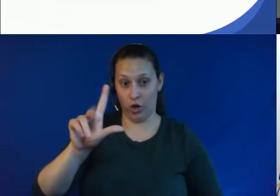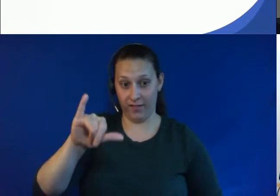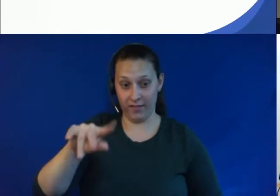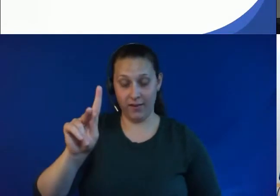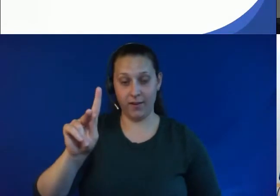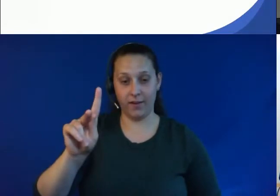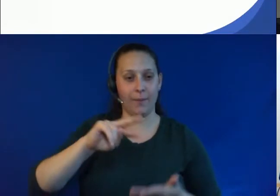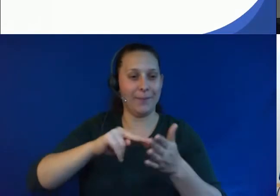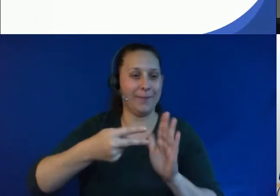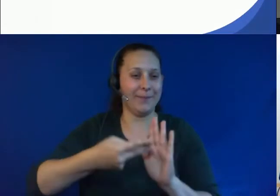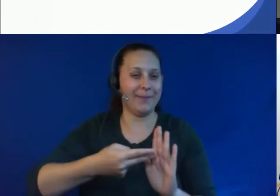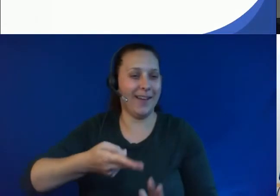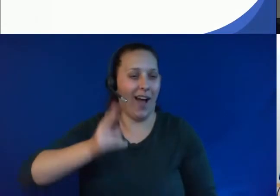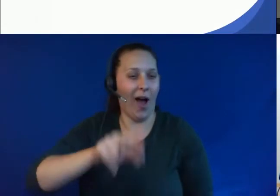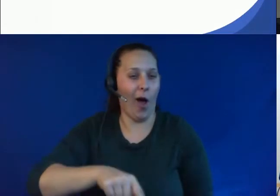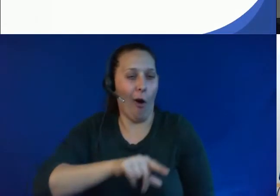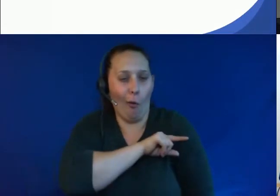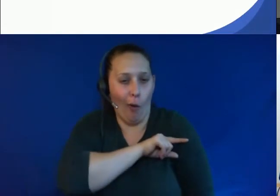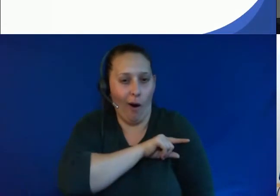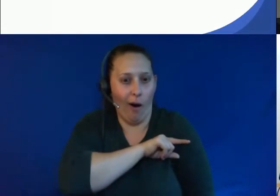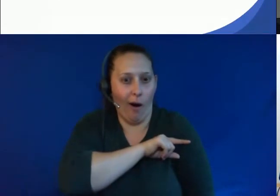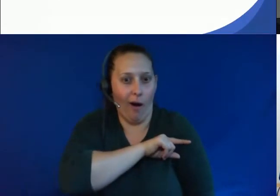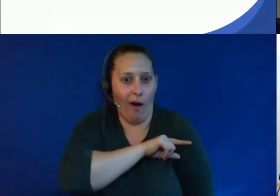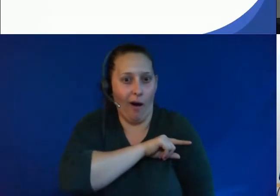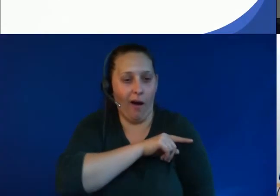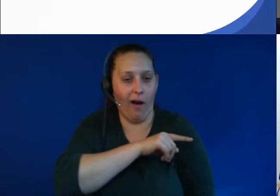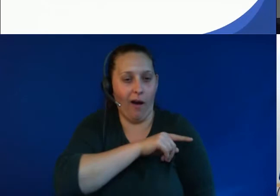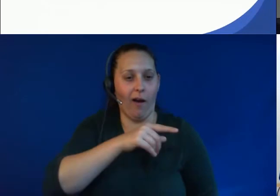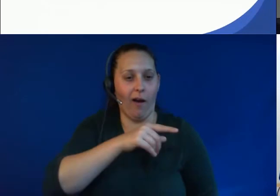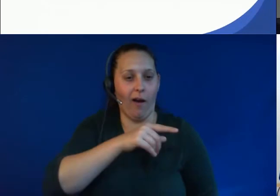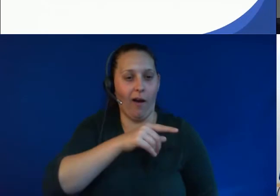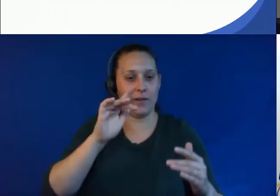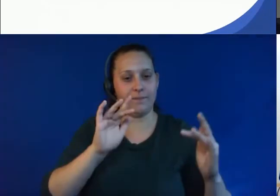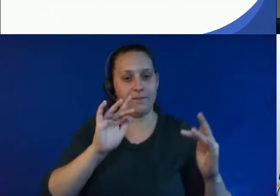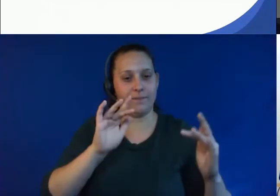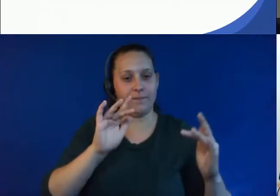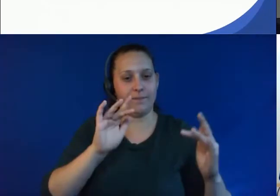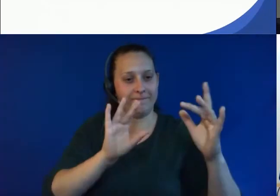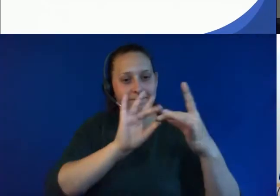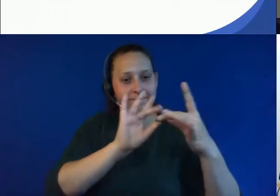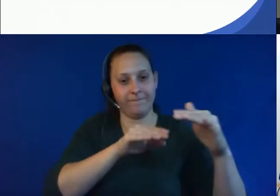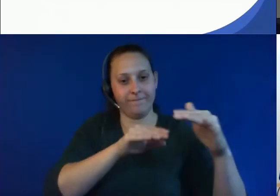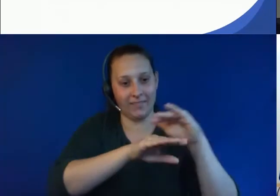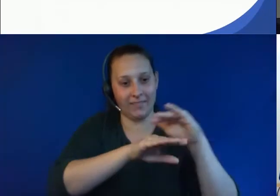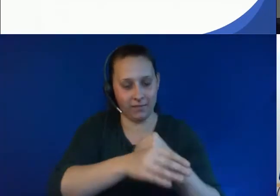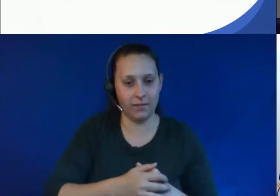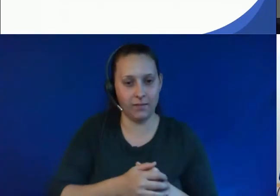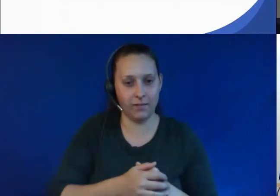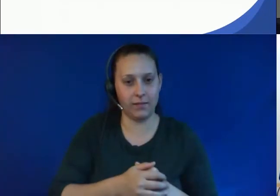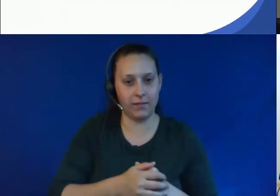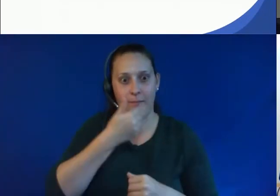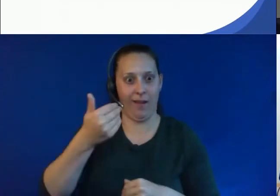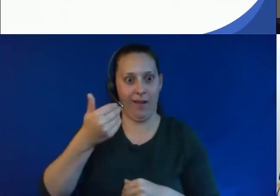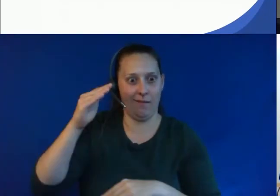high quality, very, very low latency, like internet access, better than what you'd get on like